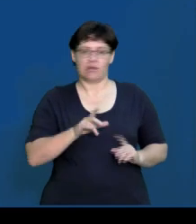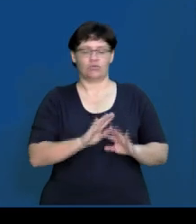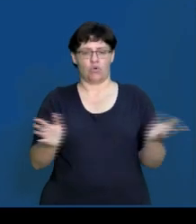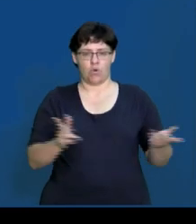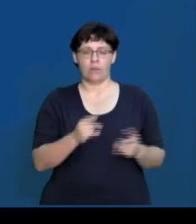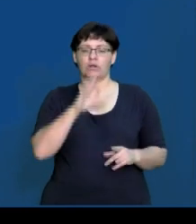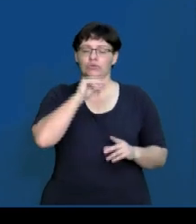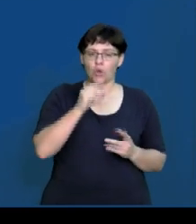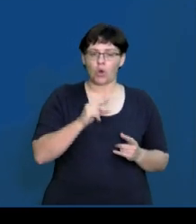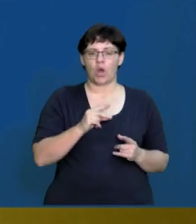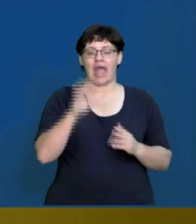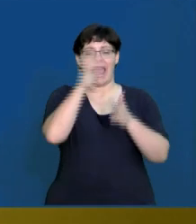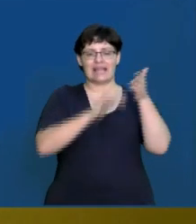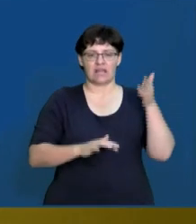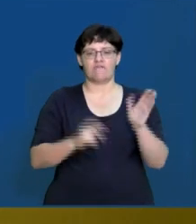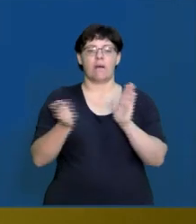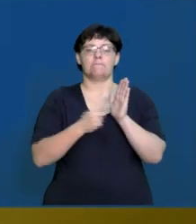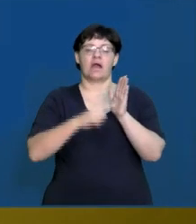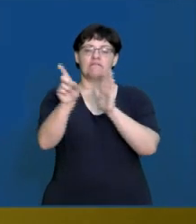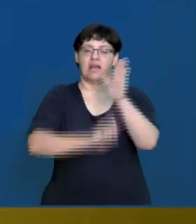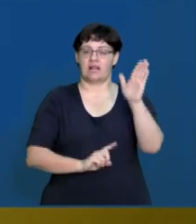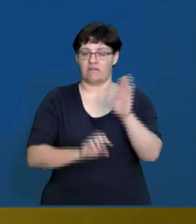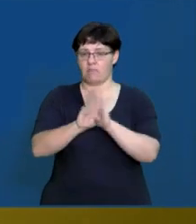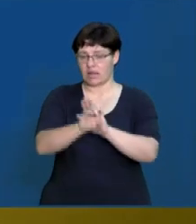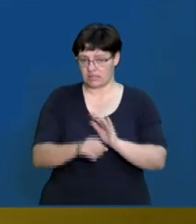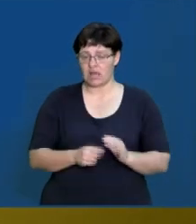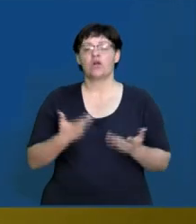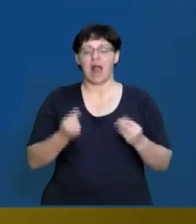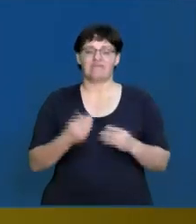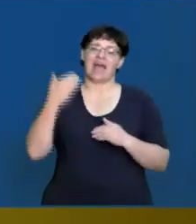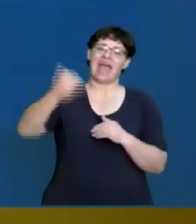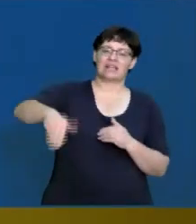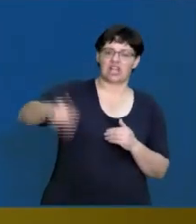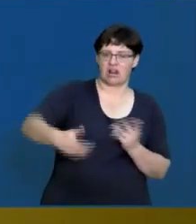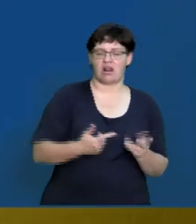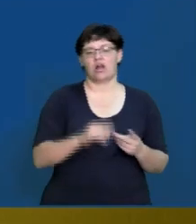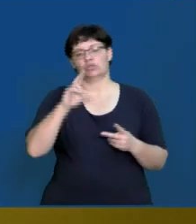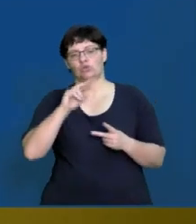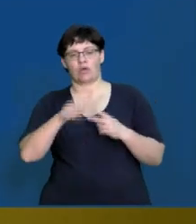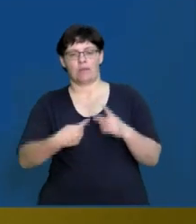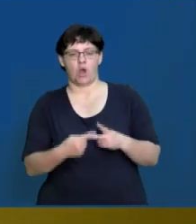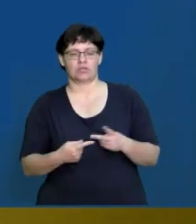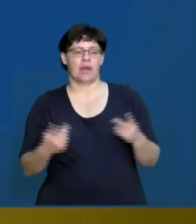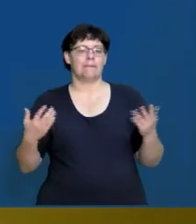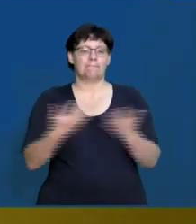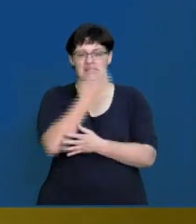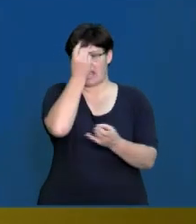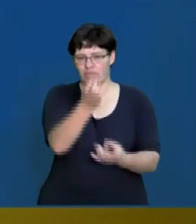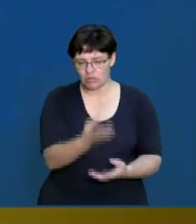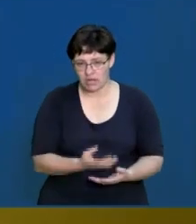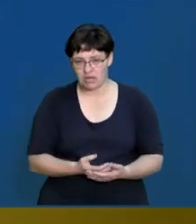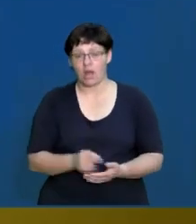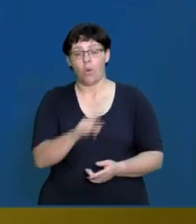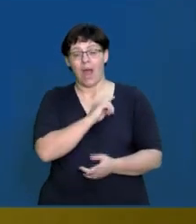you cannot now start talking about, in an essay for market failure, now you start talking about externalities, you start talking about missing